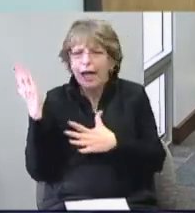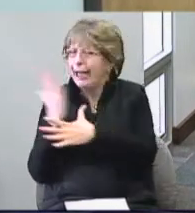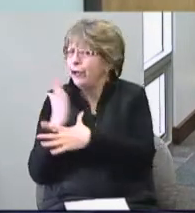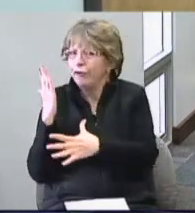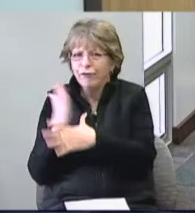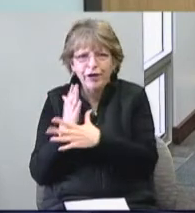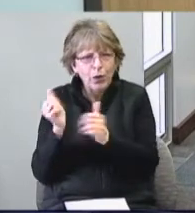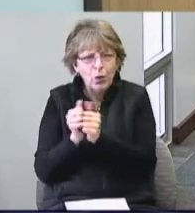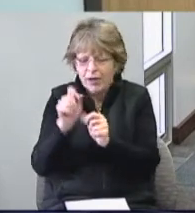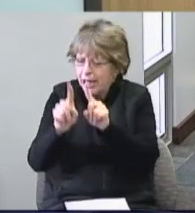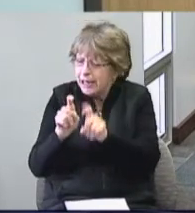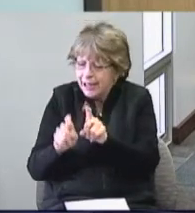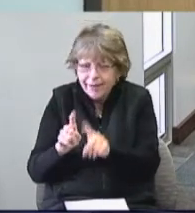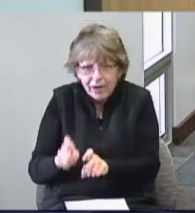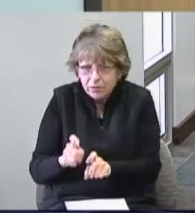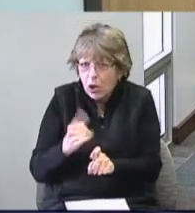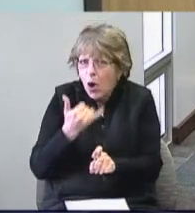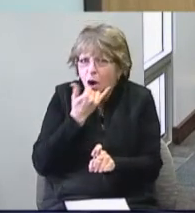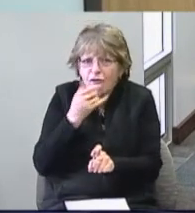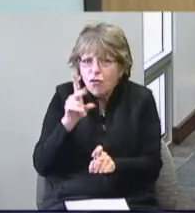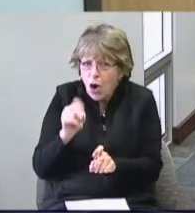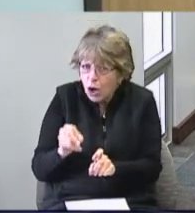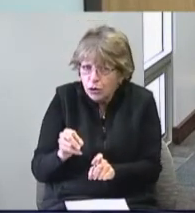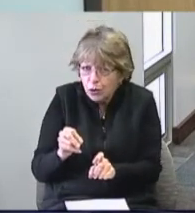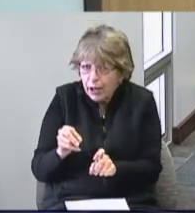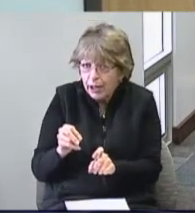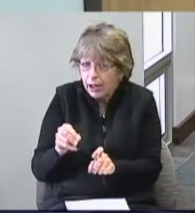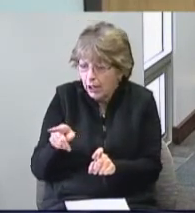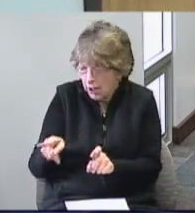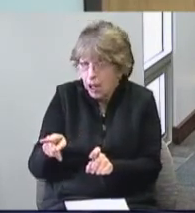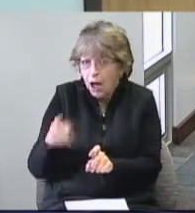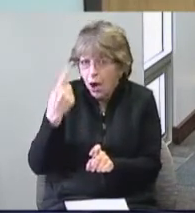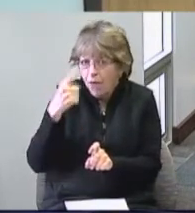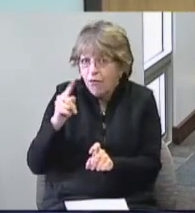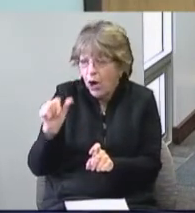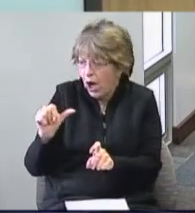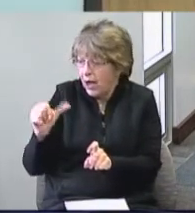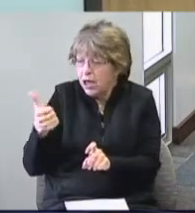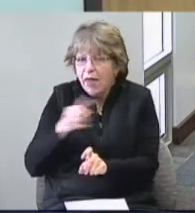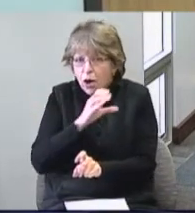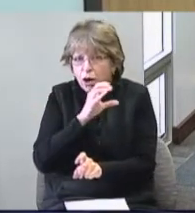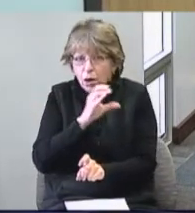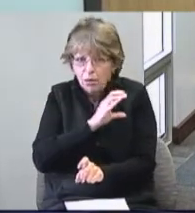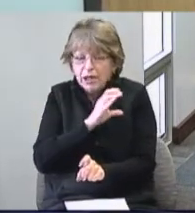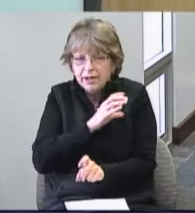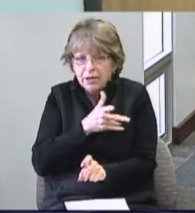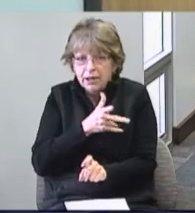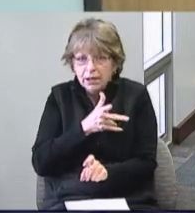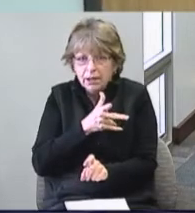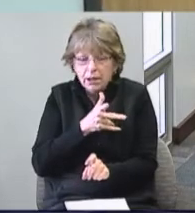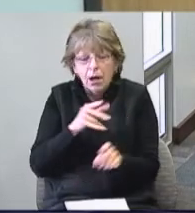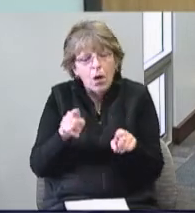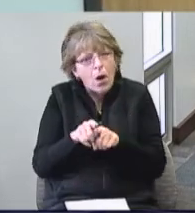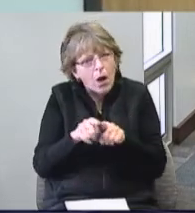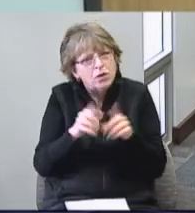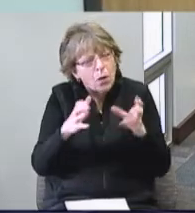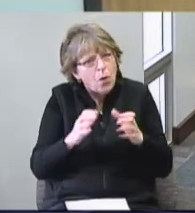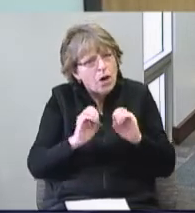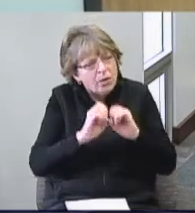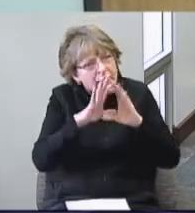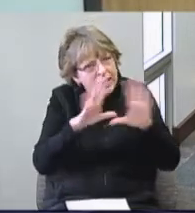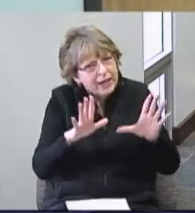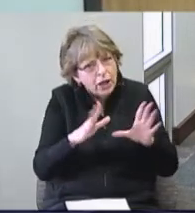investigation of misconduct by another officer. So let's make another thing clear what this isn't. There is